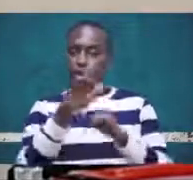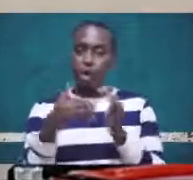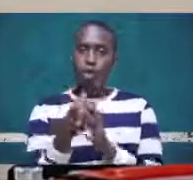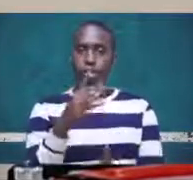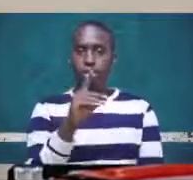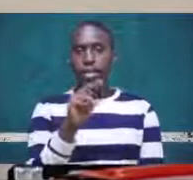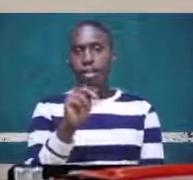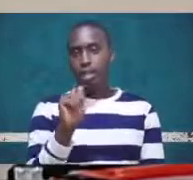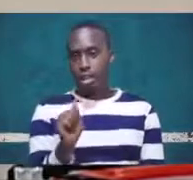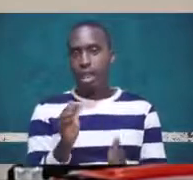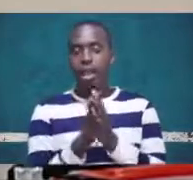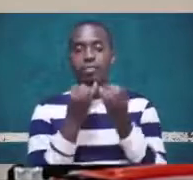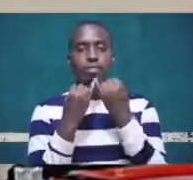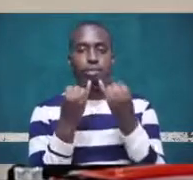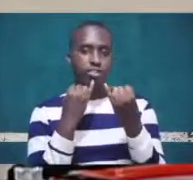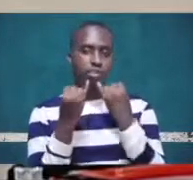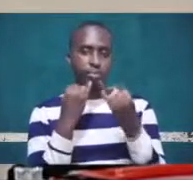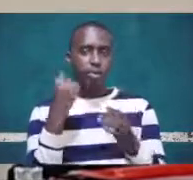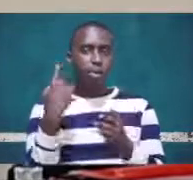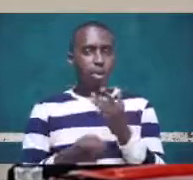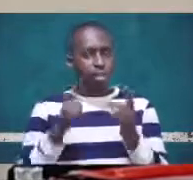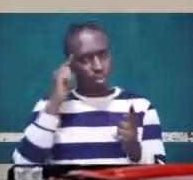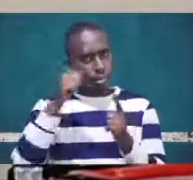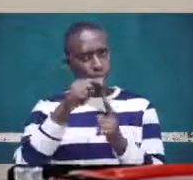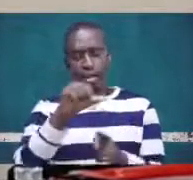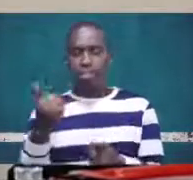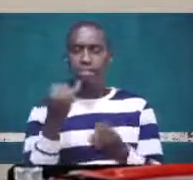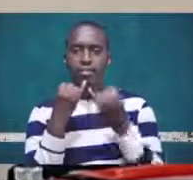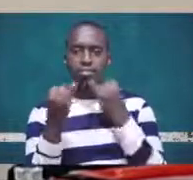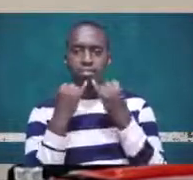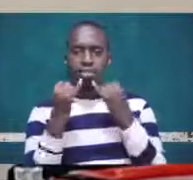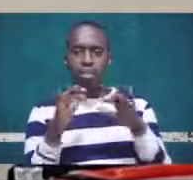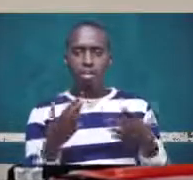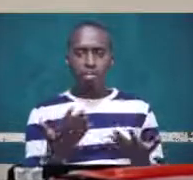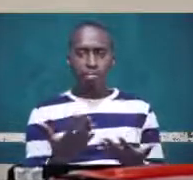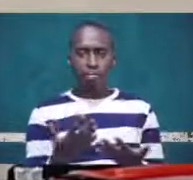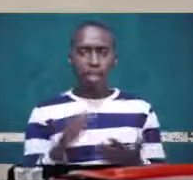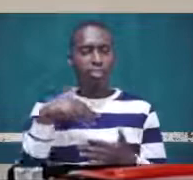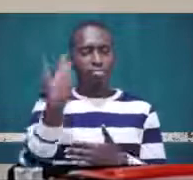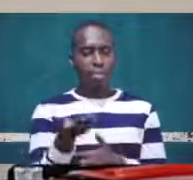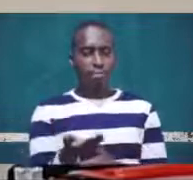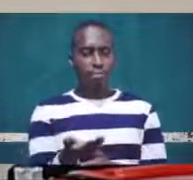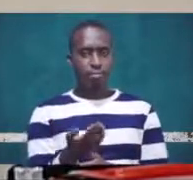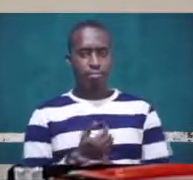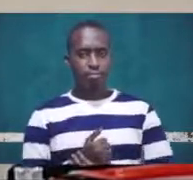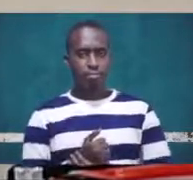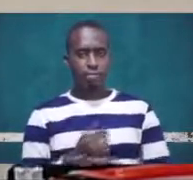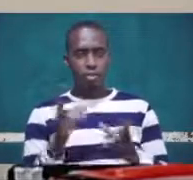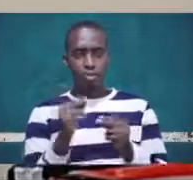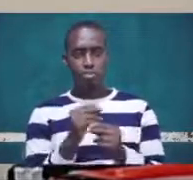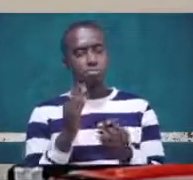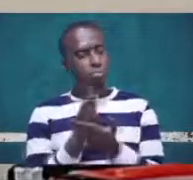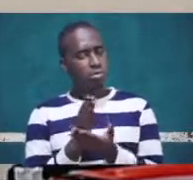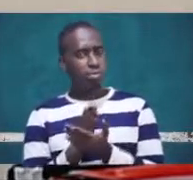all the information. What is the purpose of the other information? What if we just discard it? After all, it's no longer